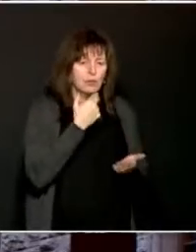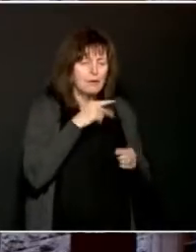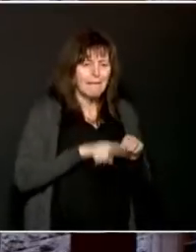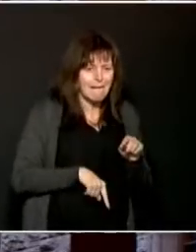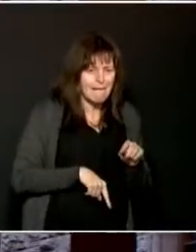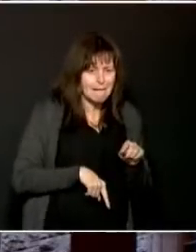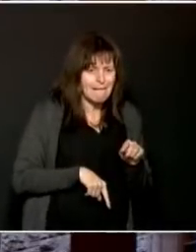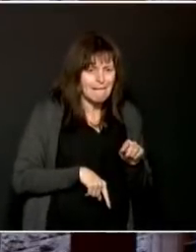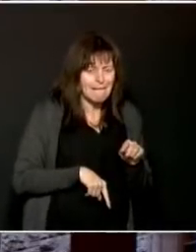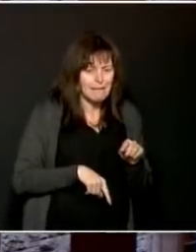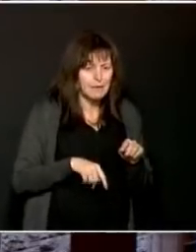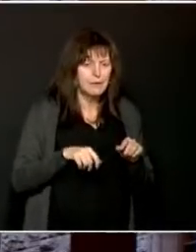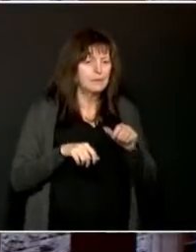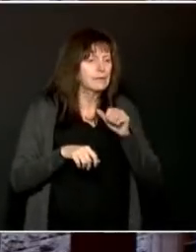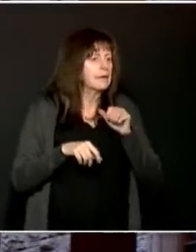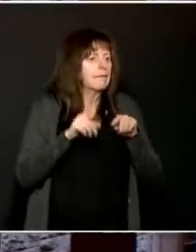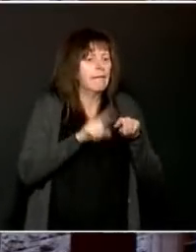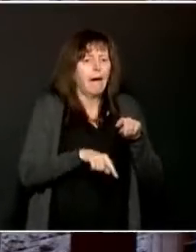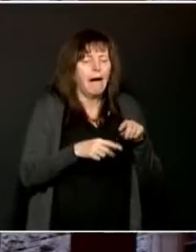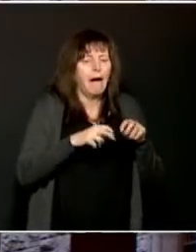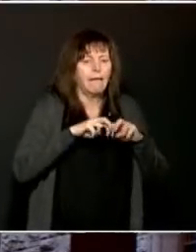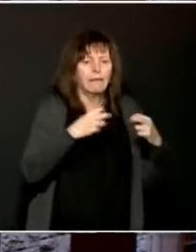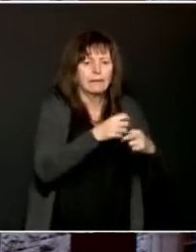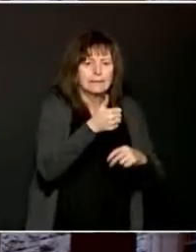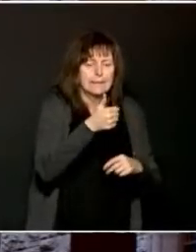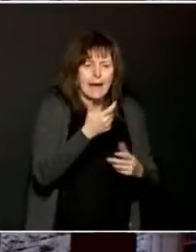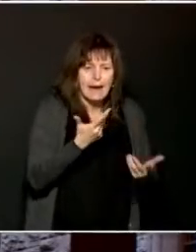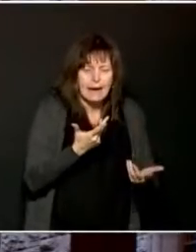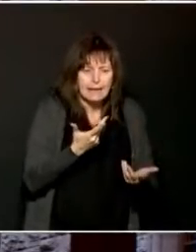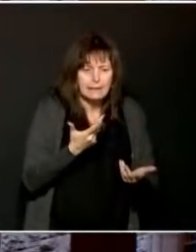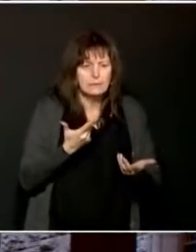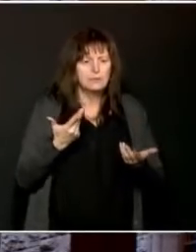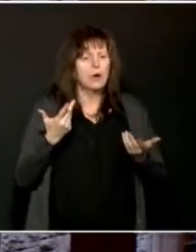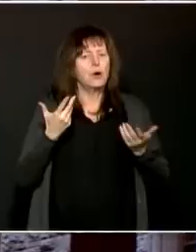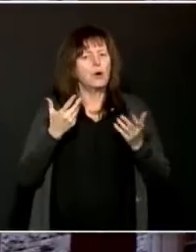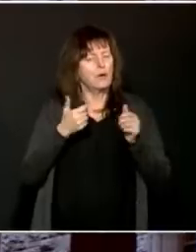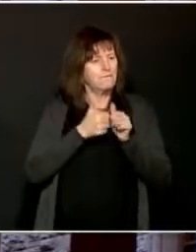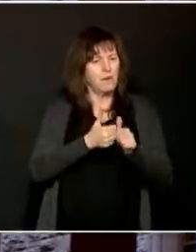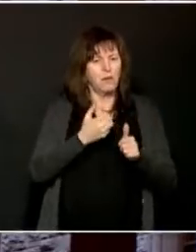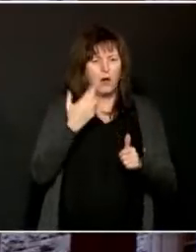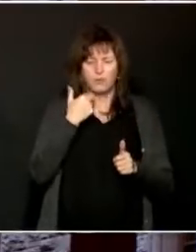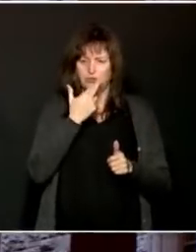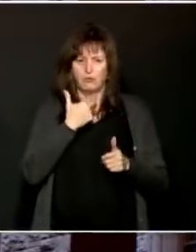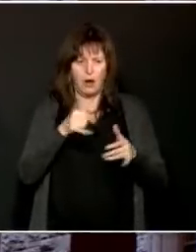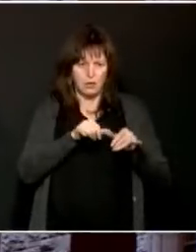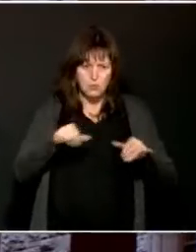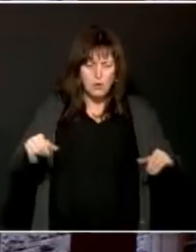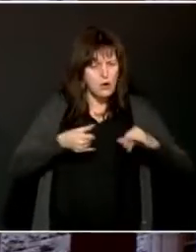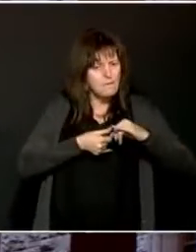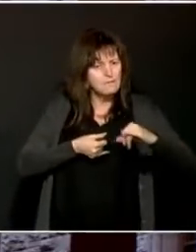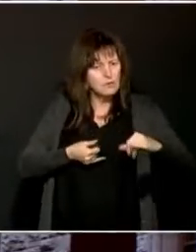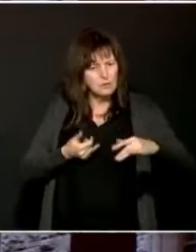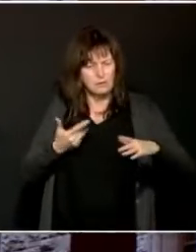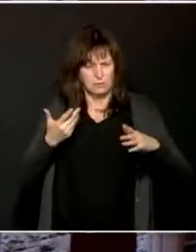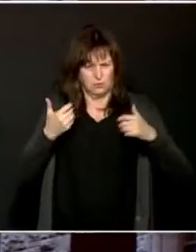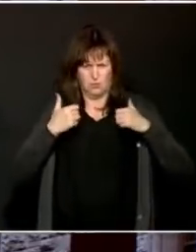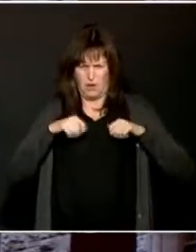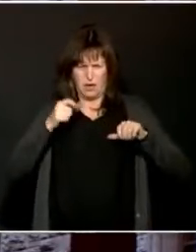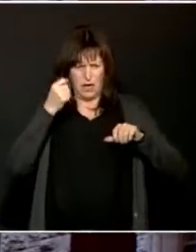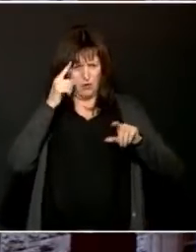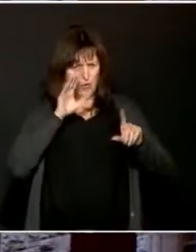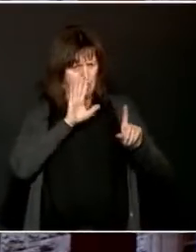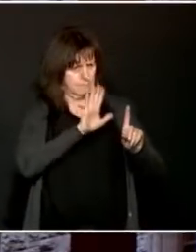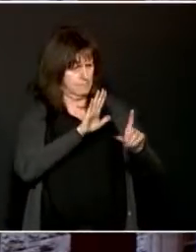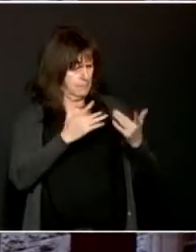understood. And then households at that table. So we wanted to be understanding some of the issues